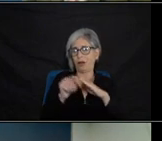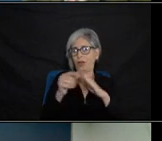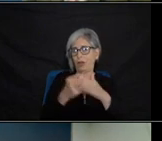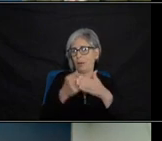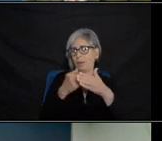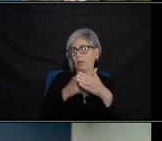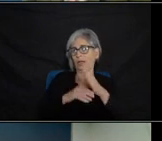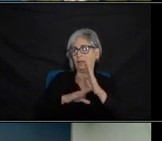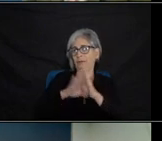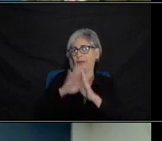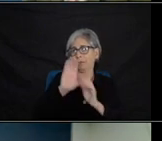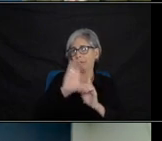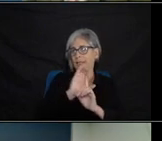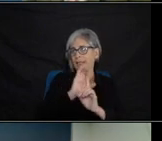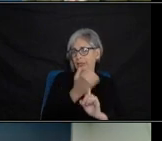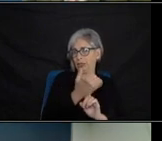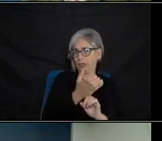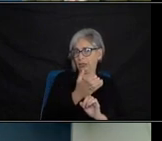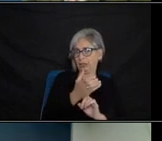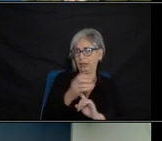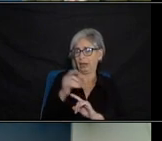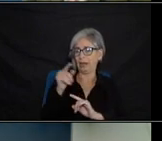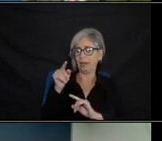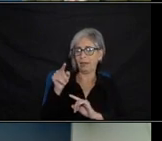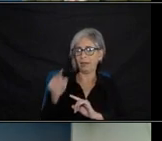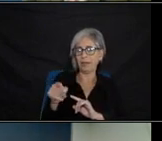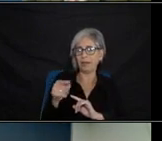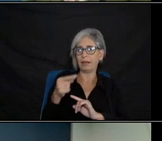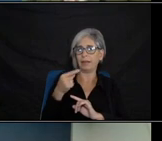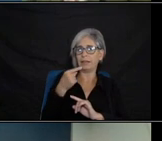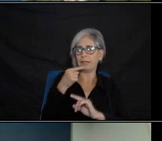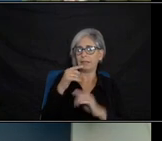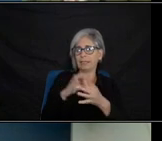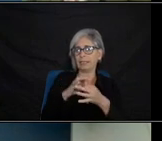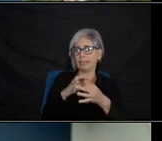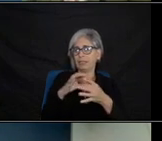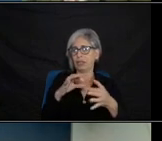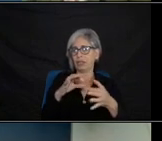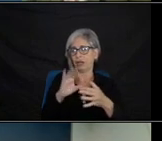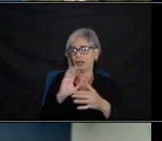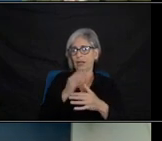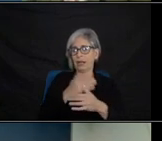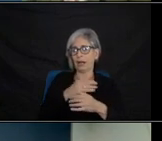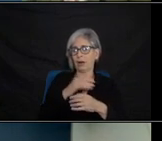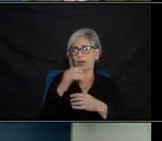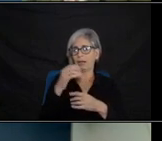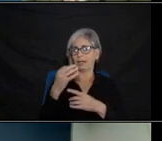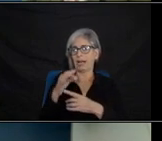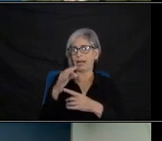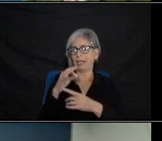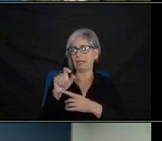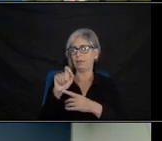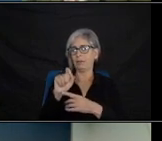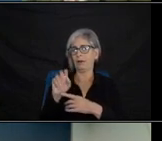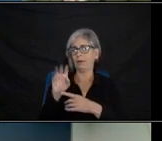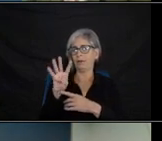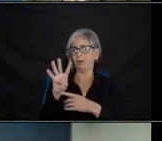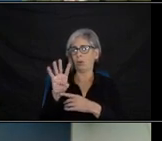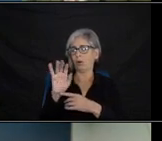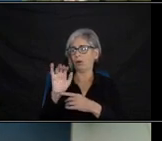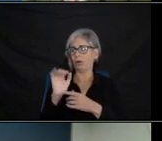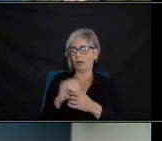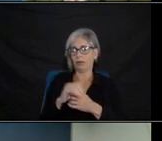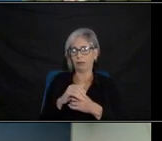condition, that their site discharged on our site 19.4 some acre